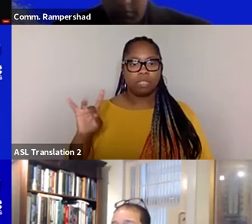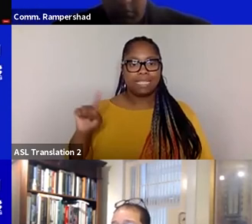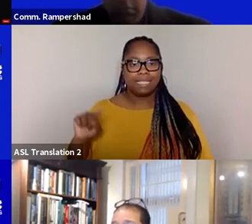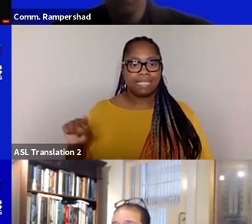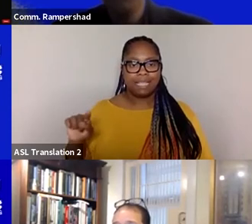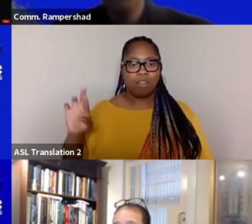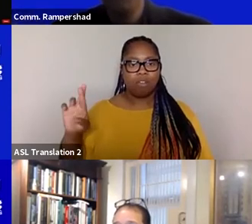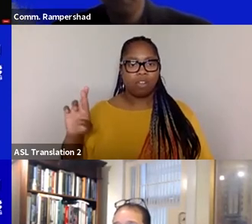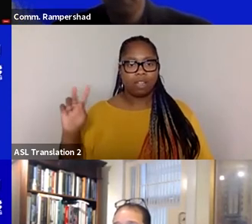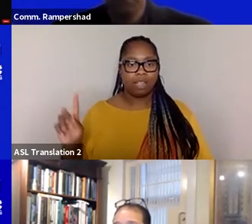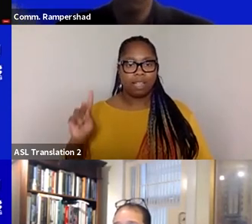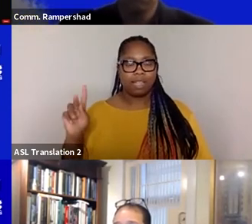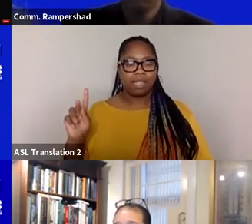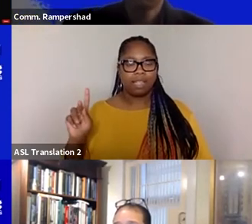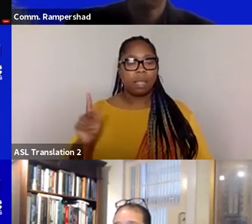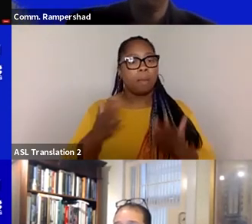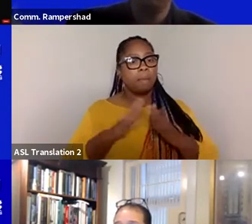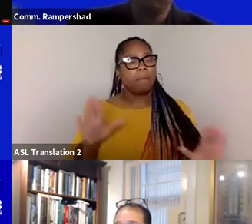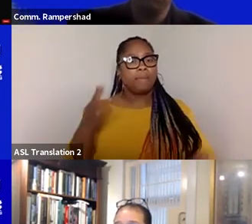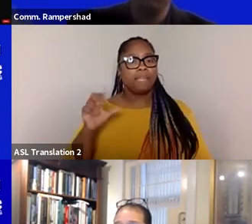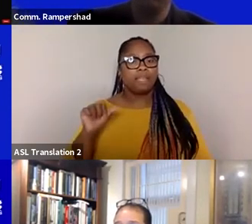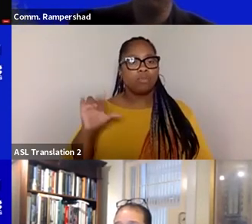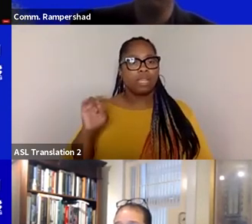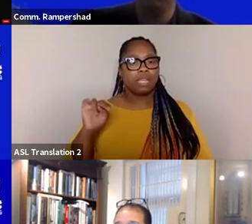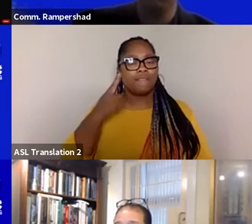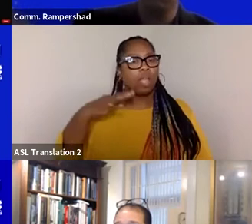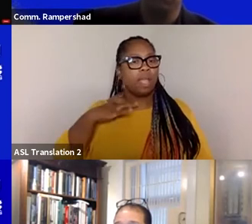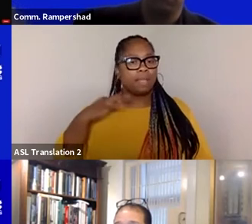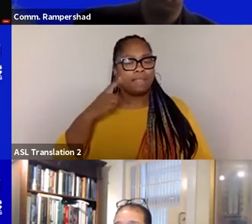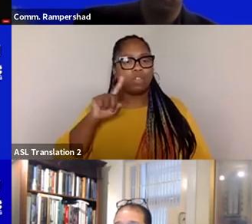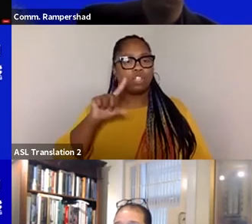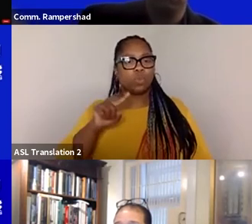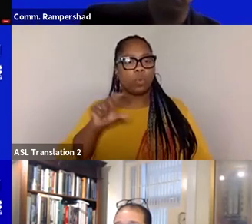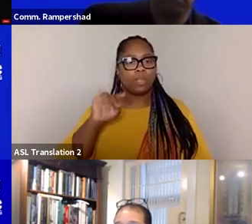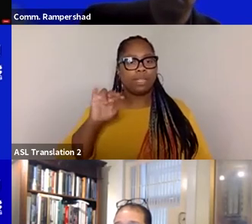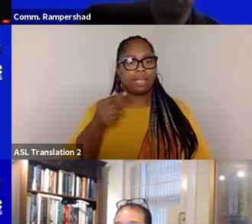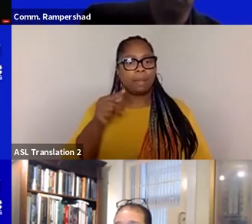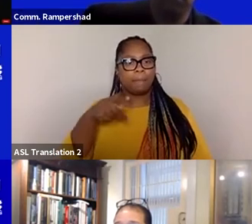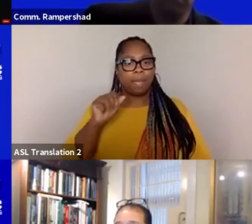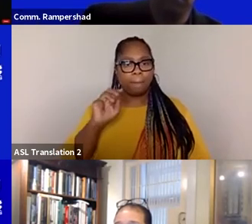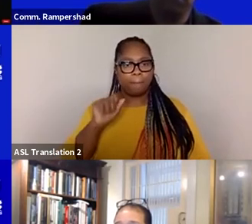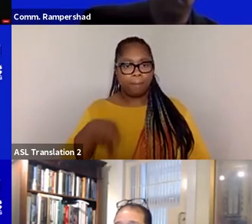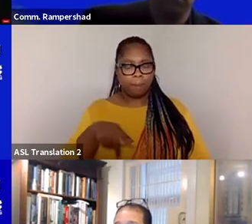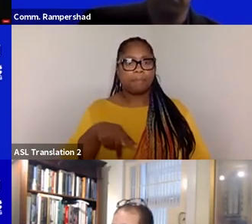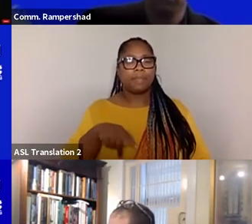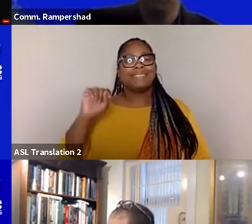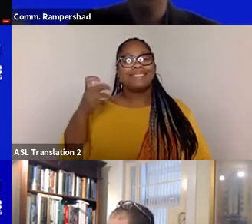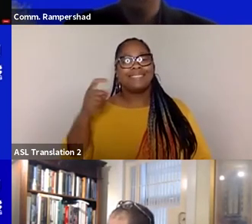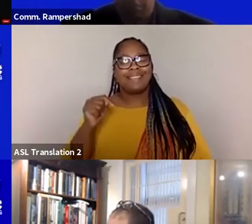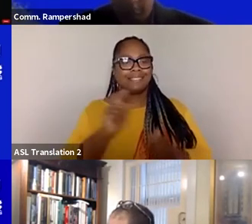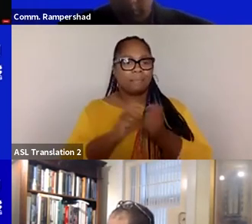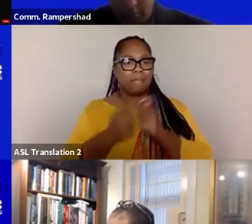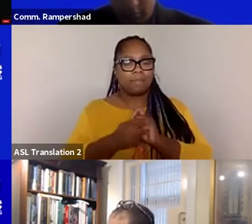M180178ZRK. A public hearing in a matter of applications for zoning map and zoning text amendments concerning